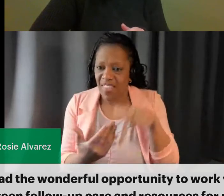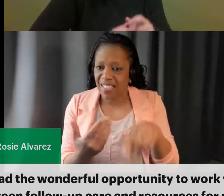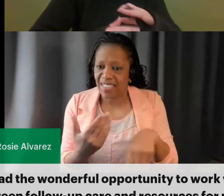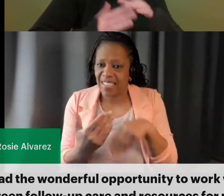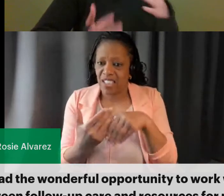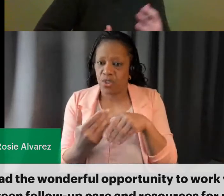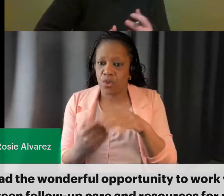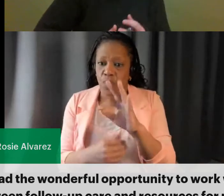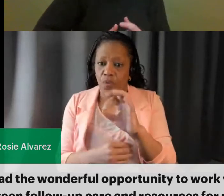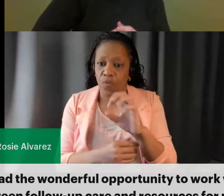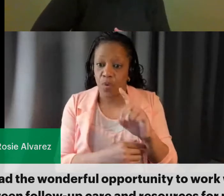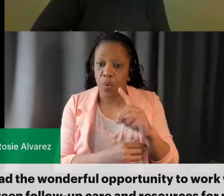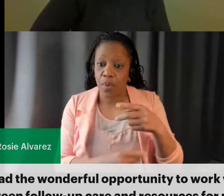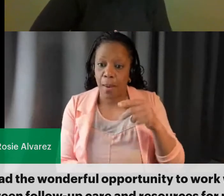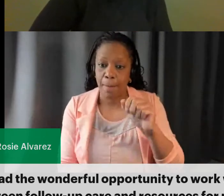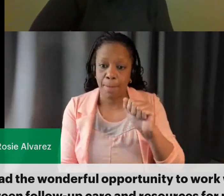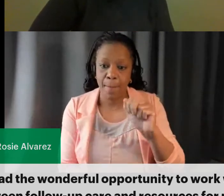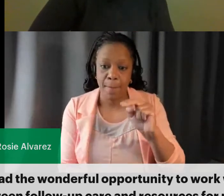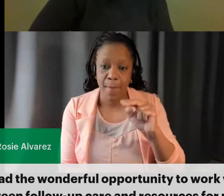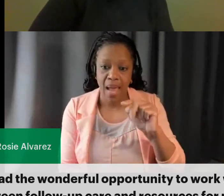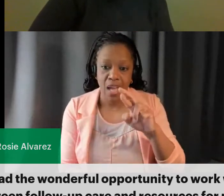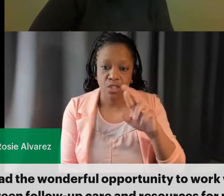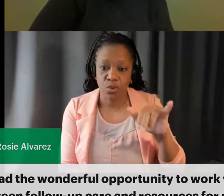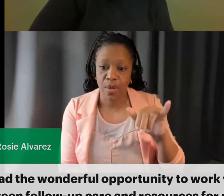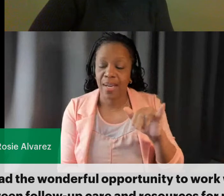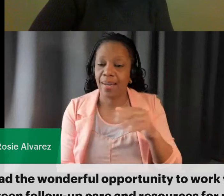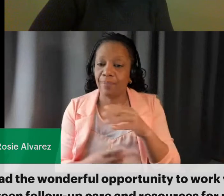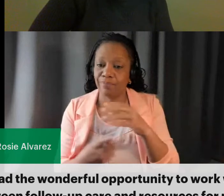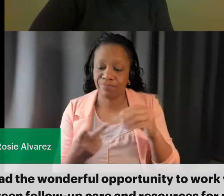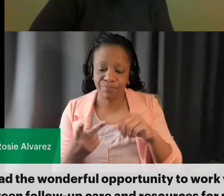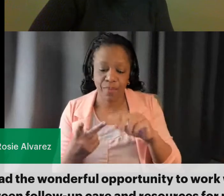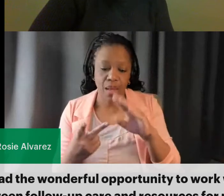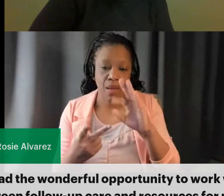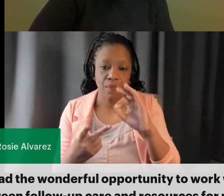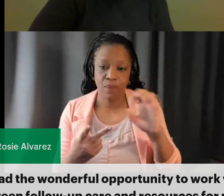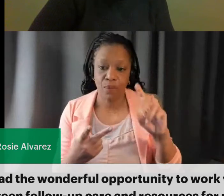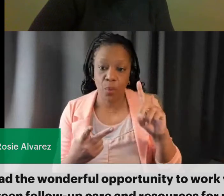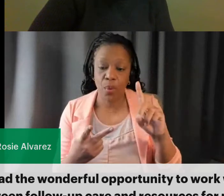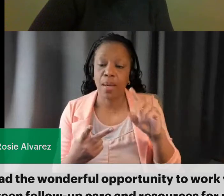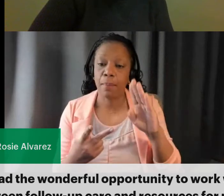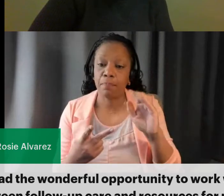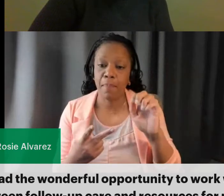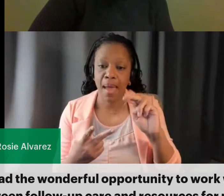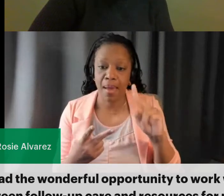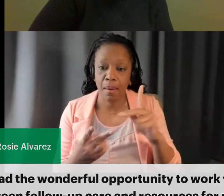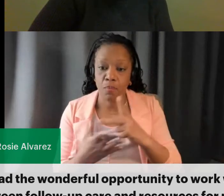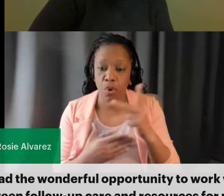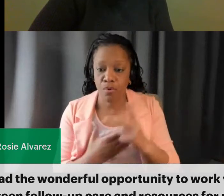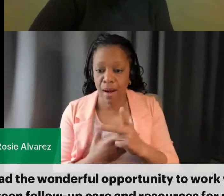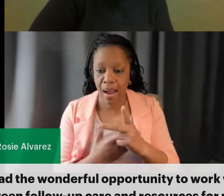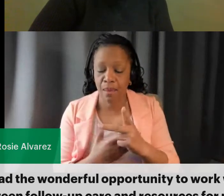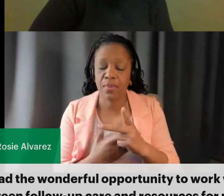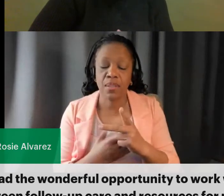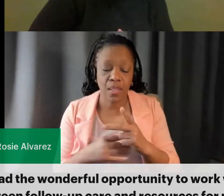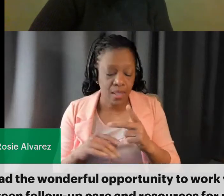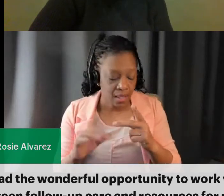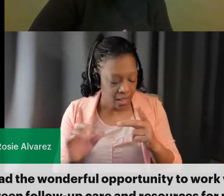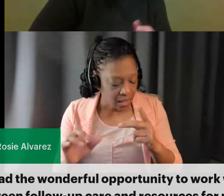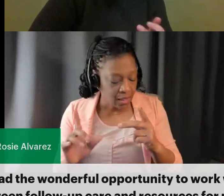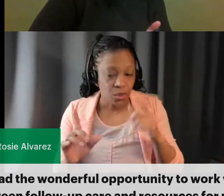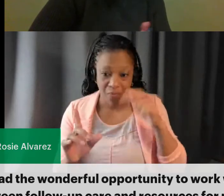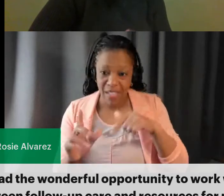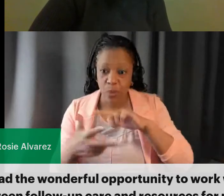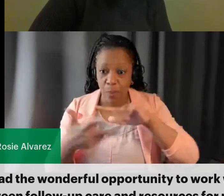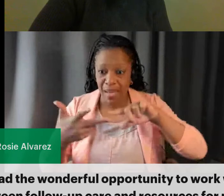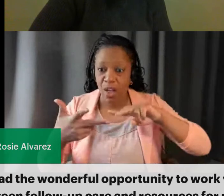hospital runs and that the community runs. But there's more to do. There's so much more to do. And I